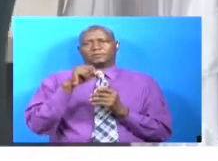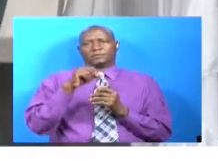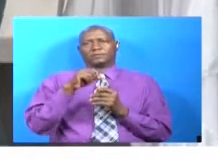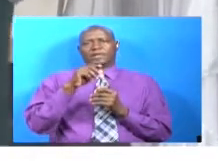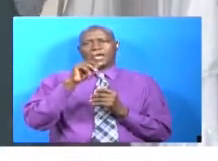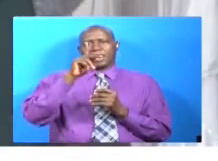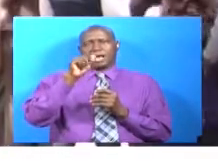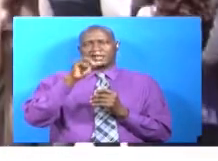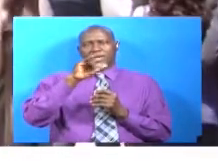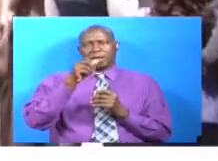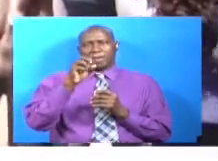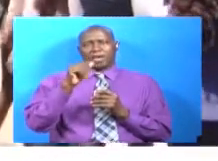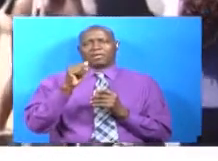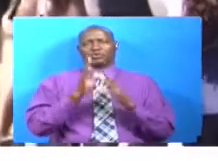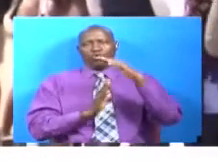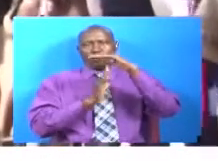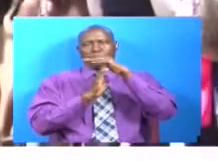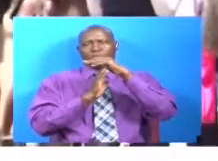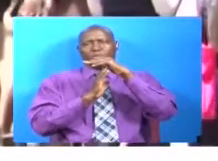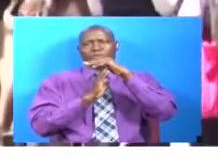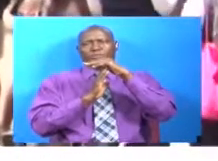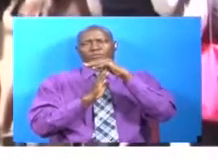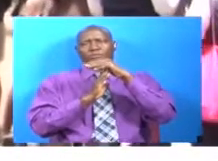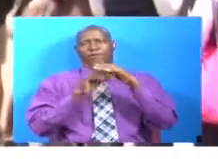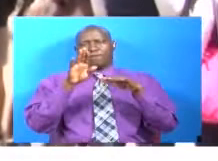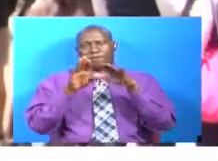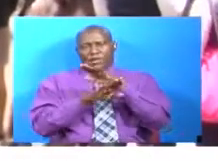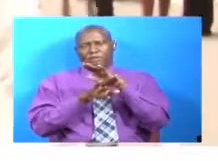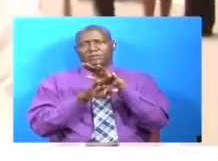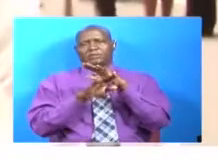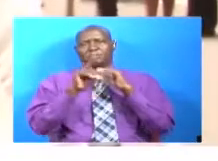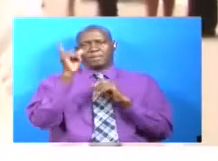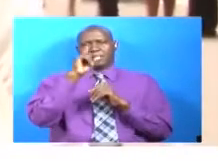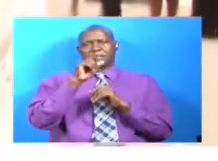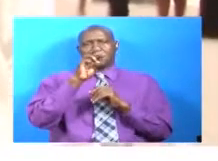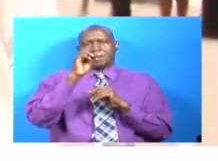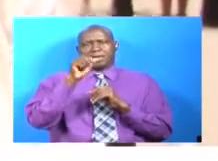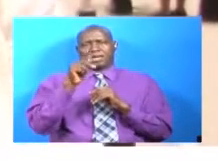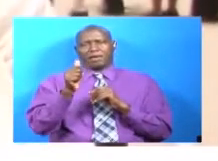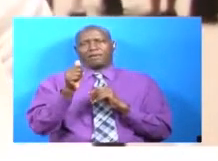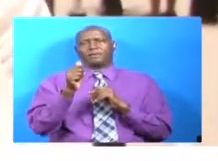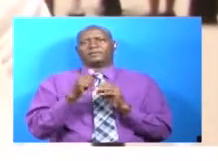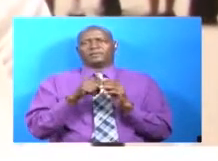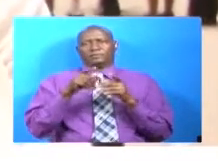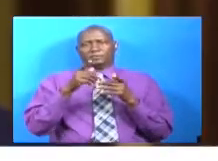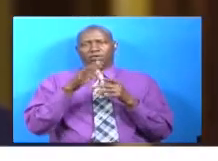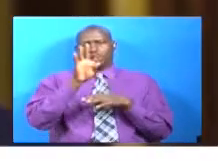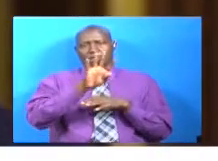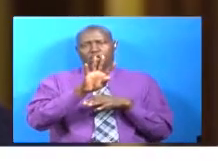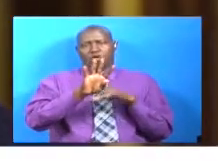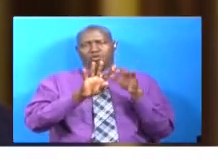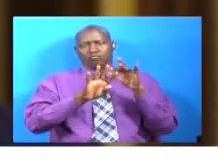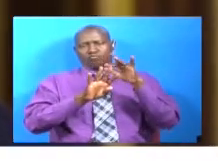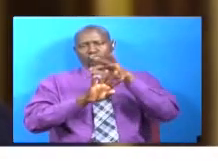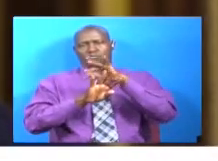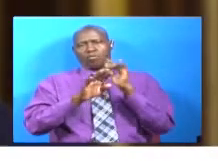society's top seat, alongside two women, LSK vice president Mariam Beneka and Harriet Chigai. Of the four, only one will be lucky